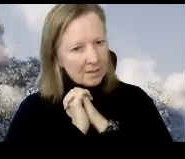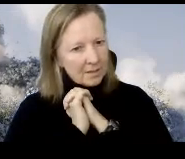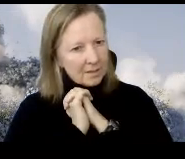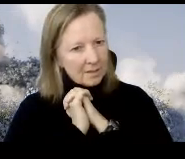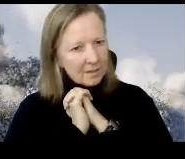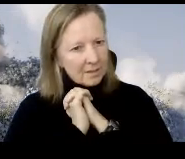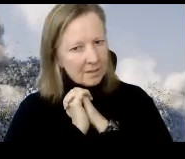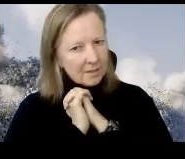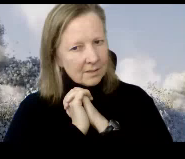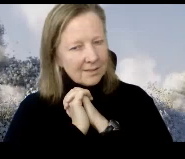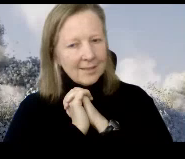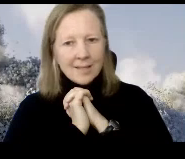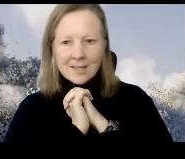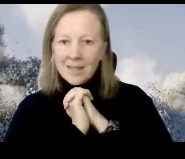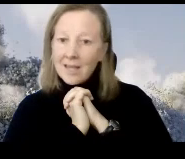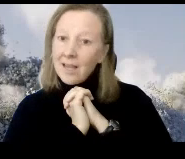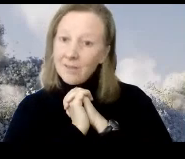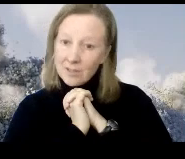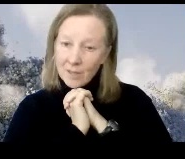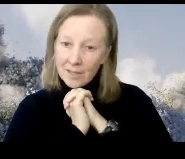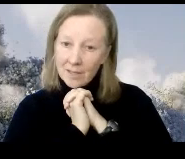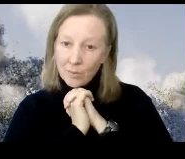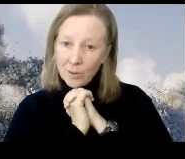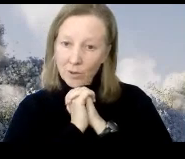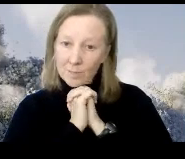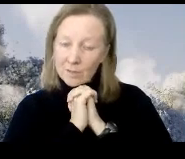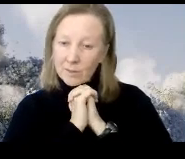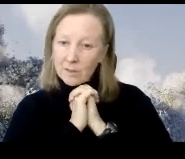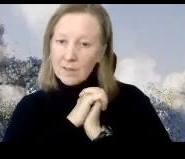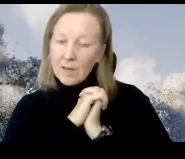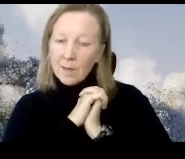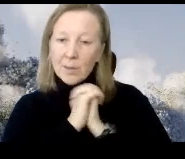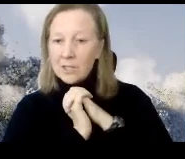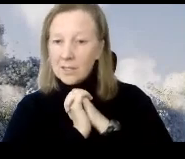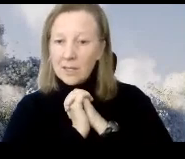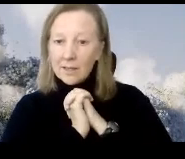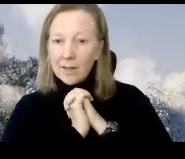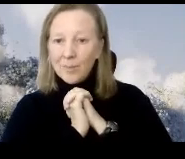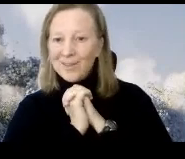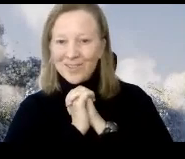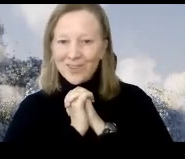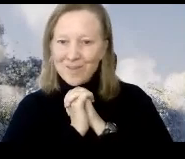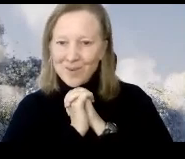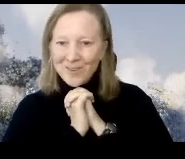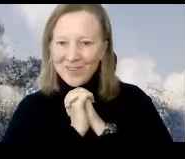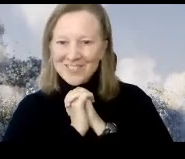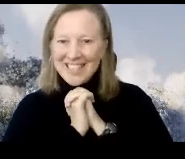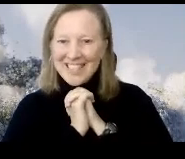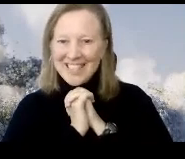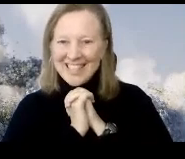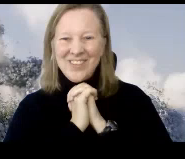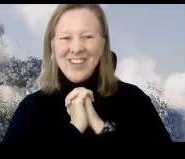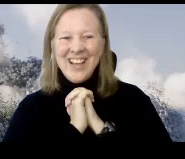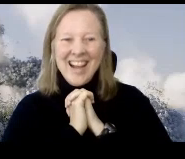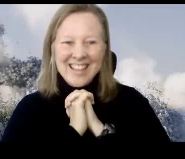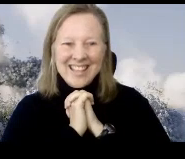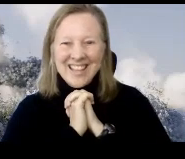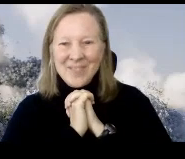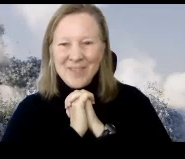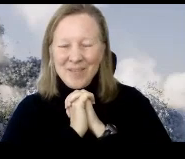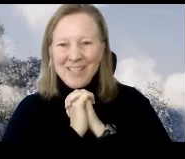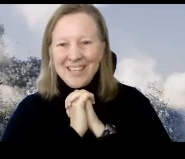Manitoba, isn't it? Yes, yes. Yes, they have some IEN programs as well. I probably shouldn't tell you that, but they're great programs. So